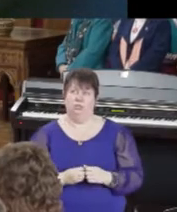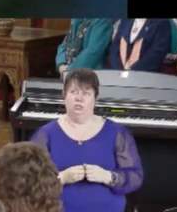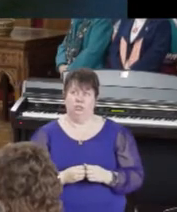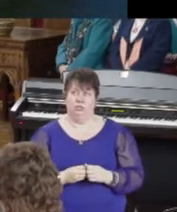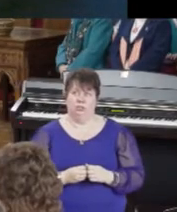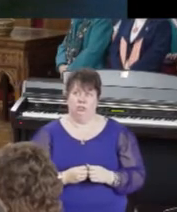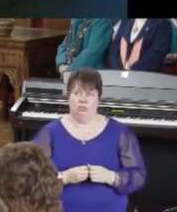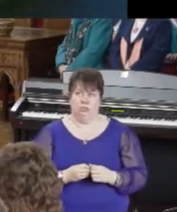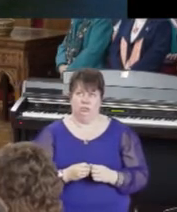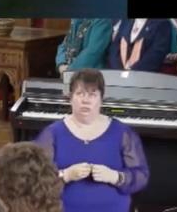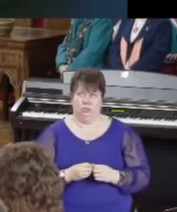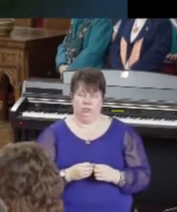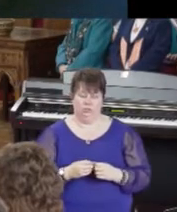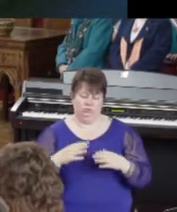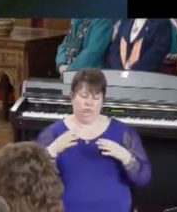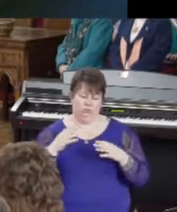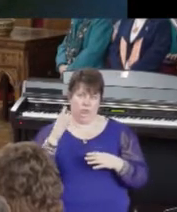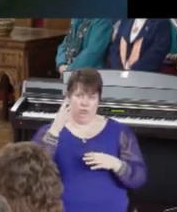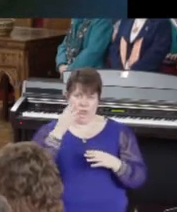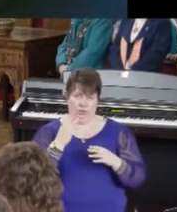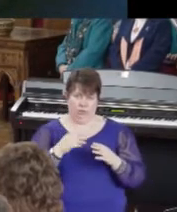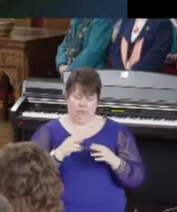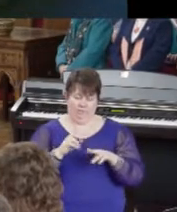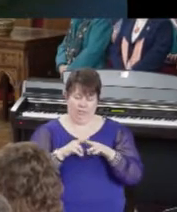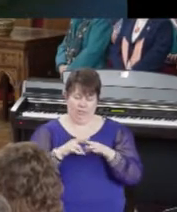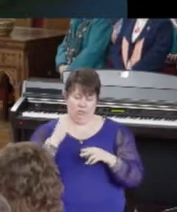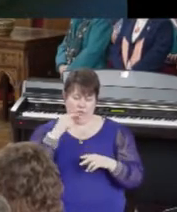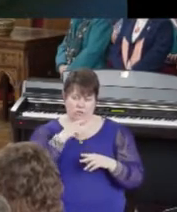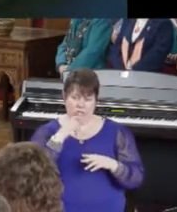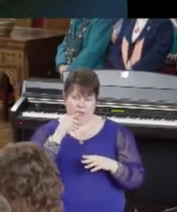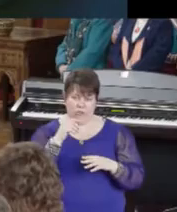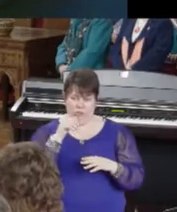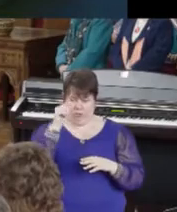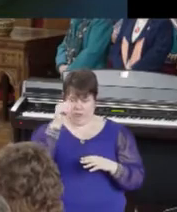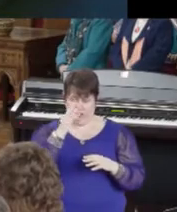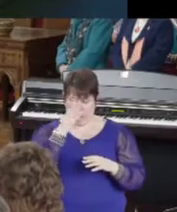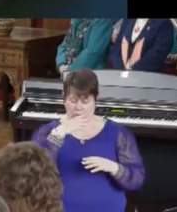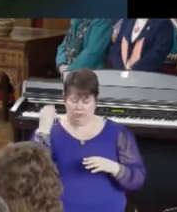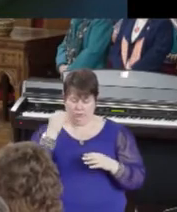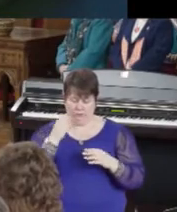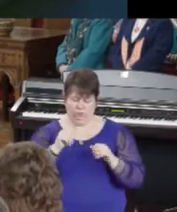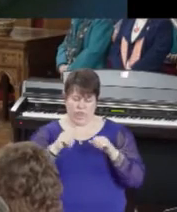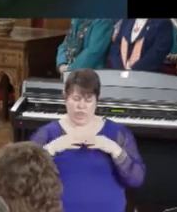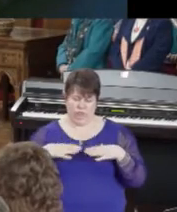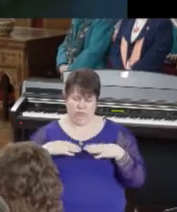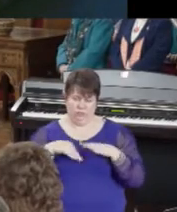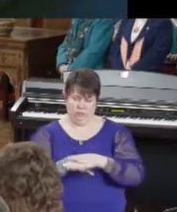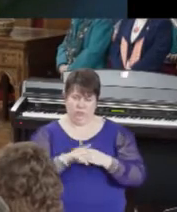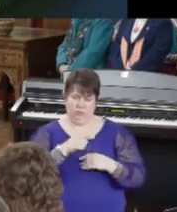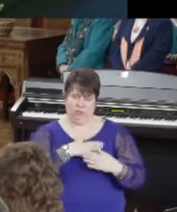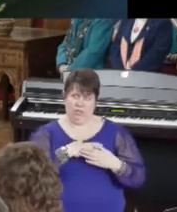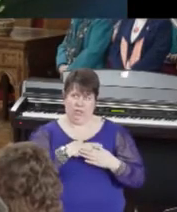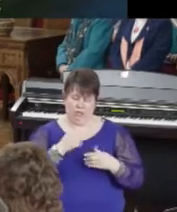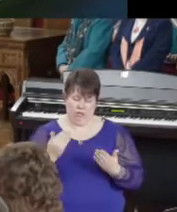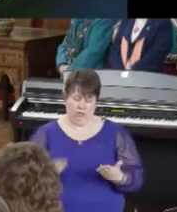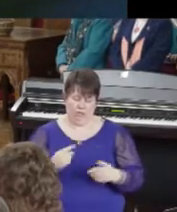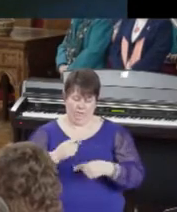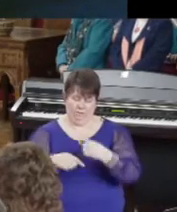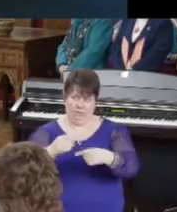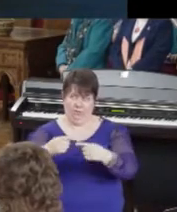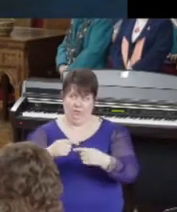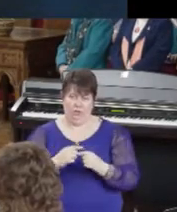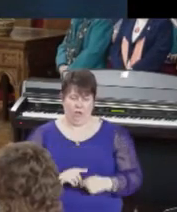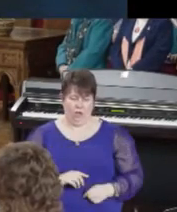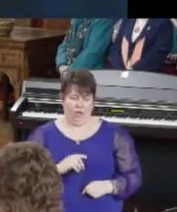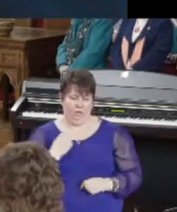and Holy Spirit rest upon and remain with your heart, now and always. Amen. And what a